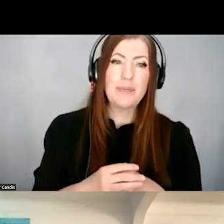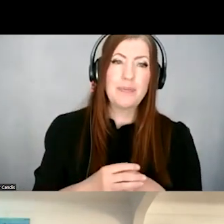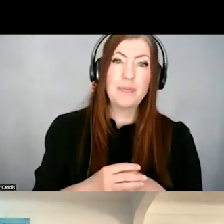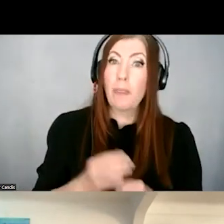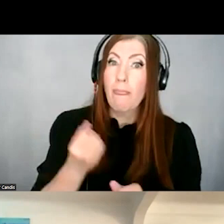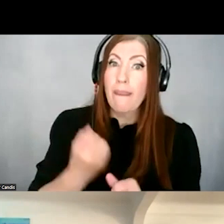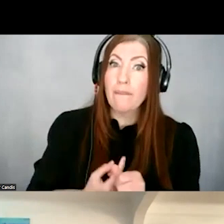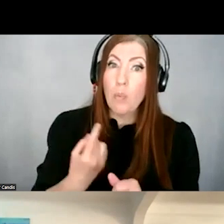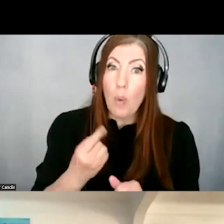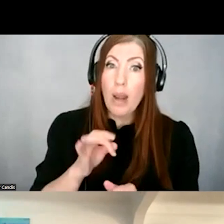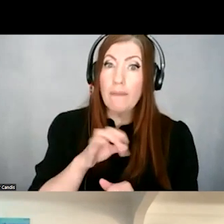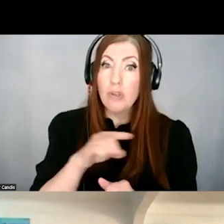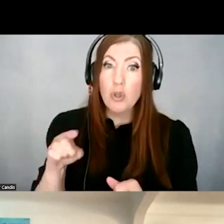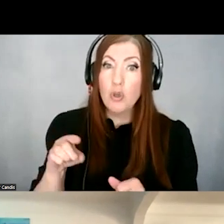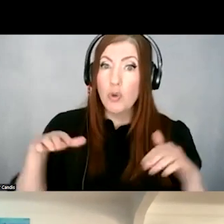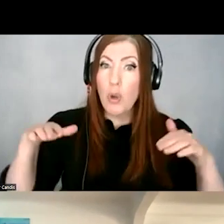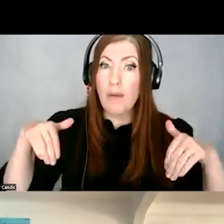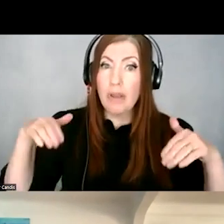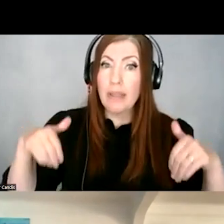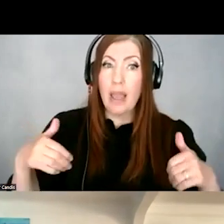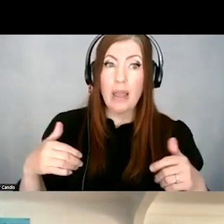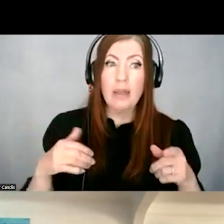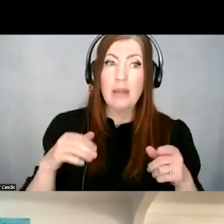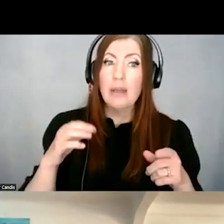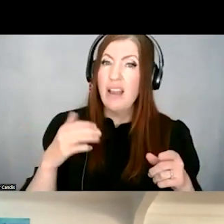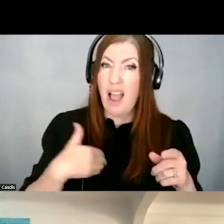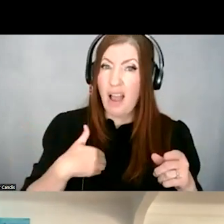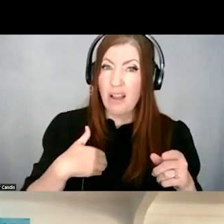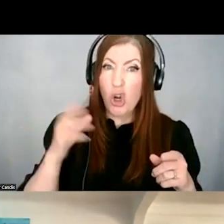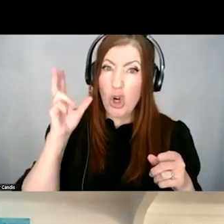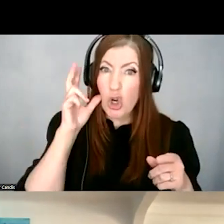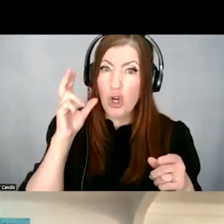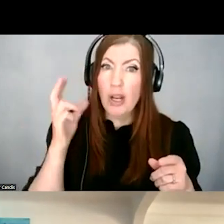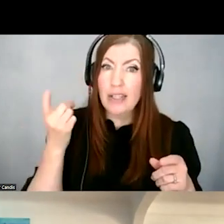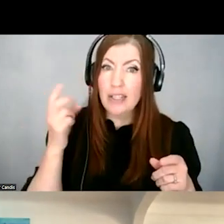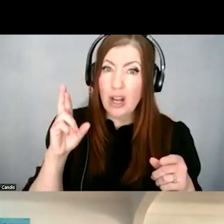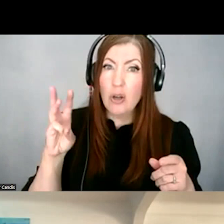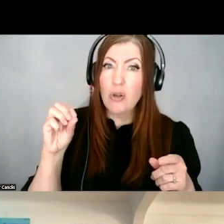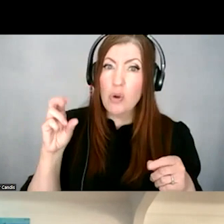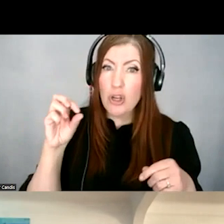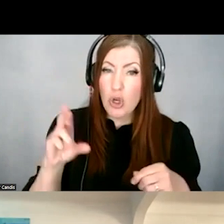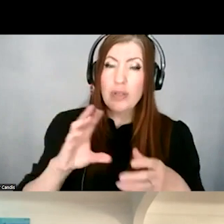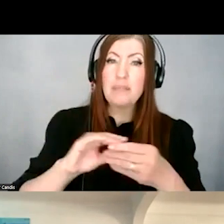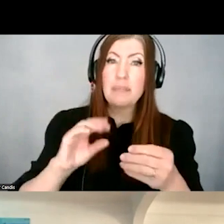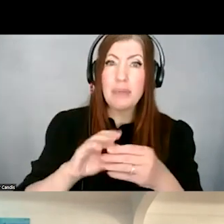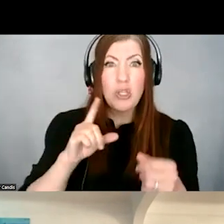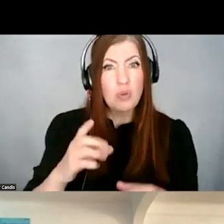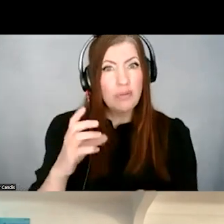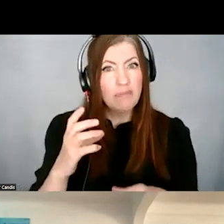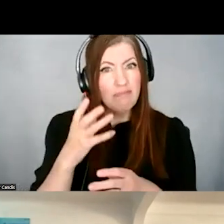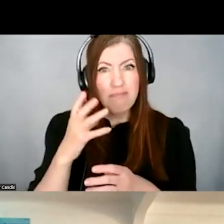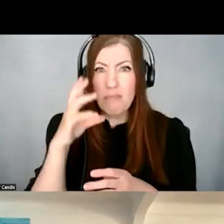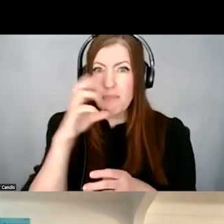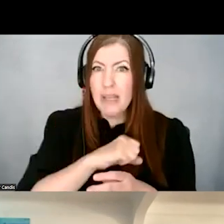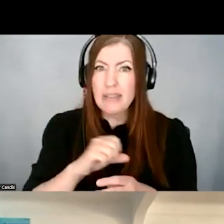Everyone, if you all haven't had Dr. Anitra Warrior speak, you're missing out. So maybe the Crisis Jam will have her back on at